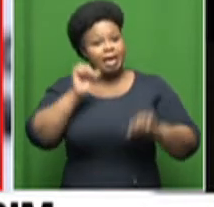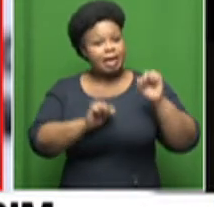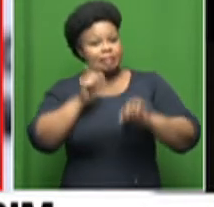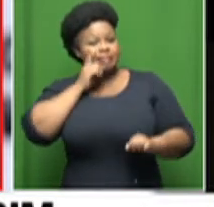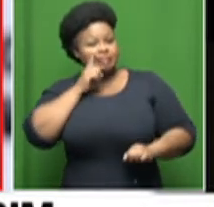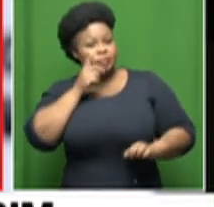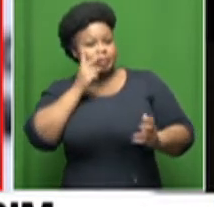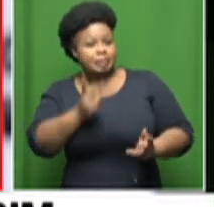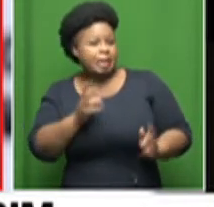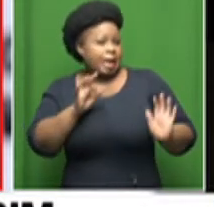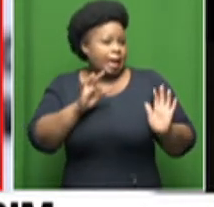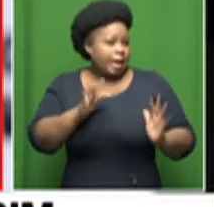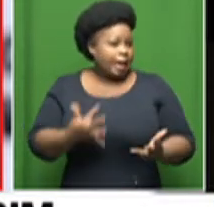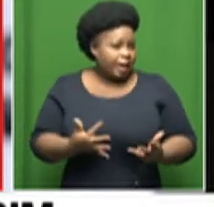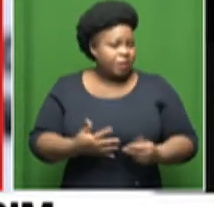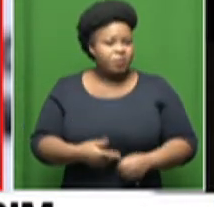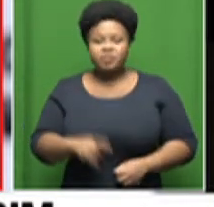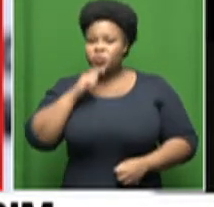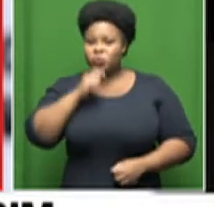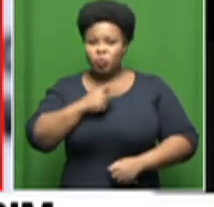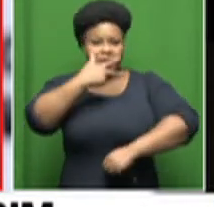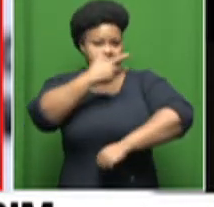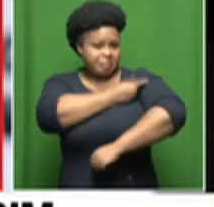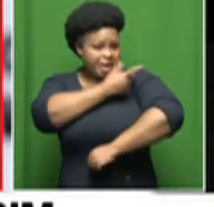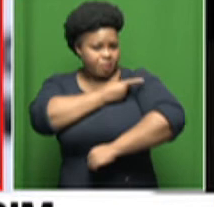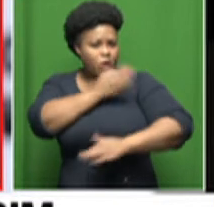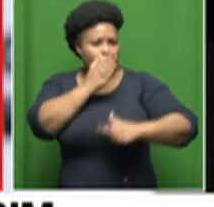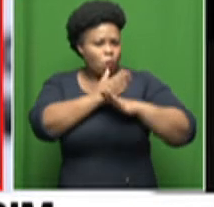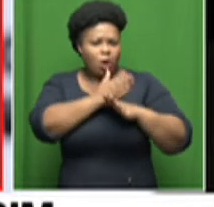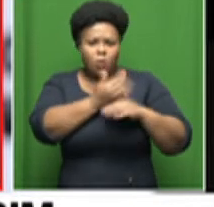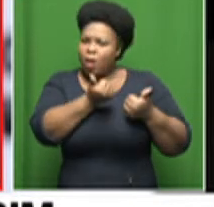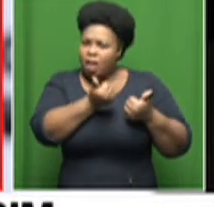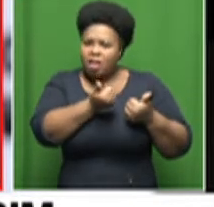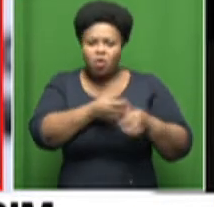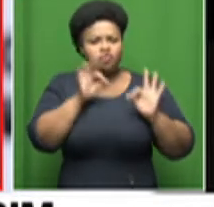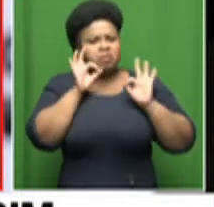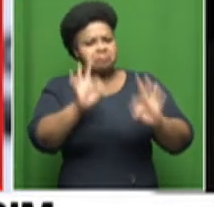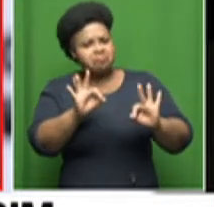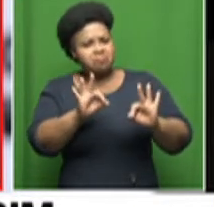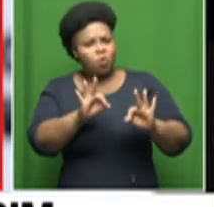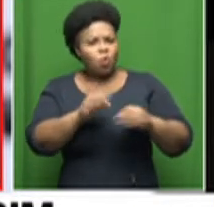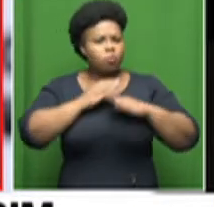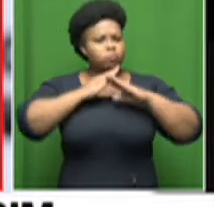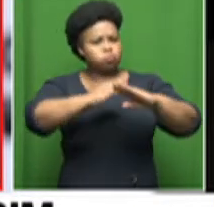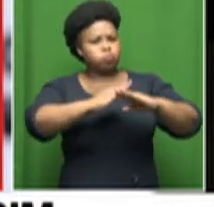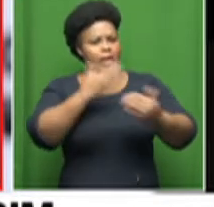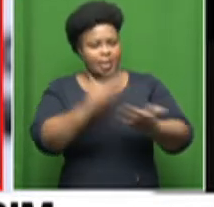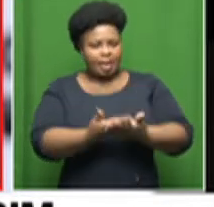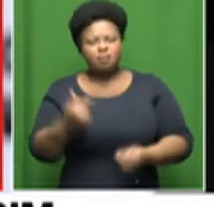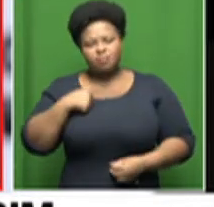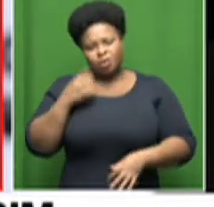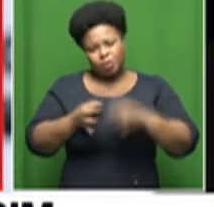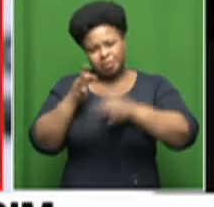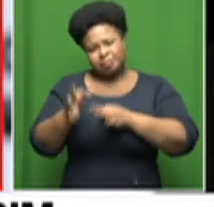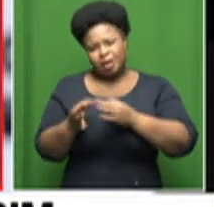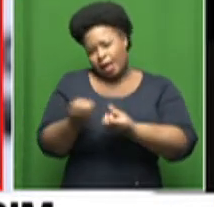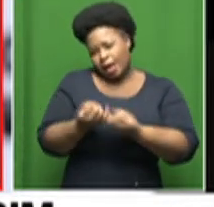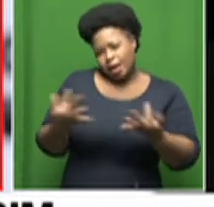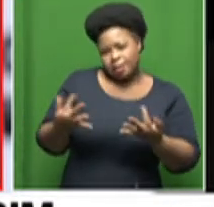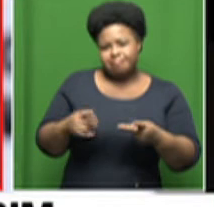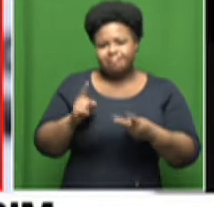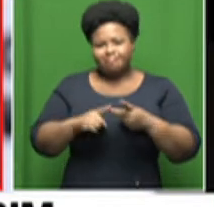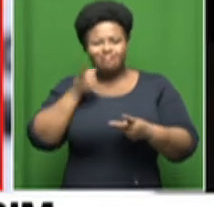whether a COVID-19 vaccine is effective? I'll talk about the credible source of information, the number in the trial. I want to look at the